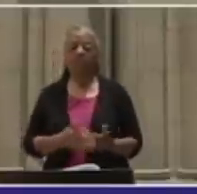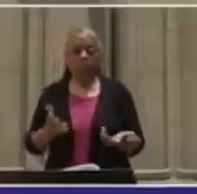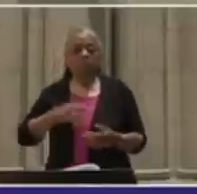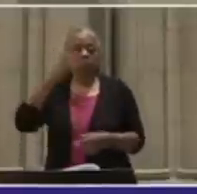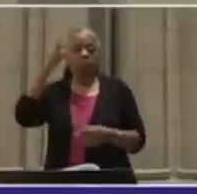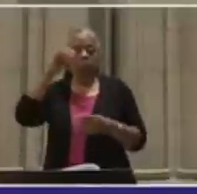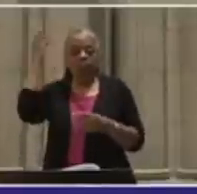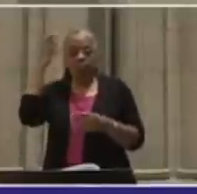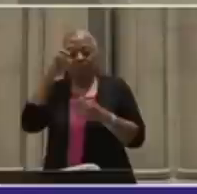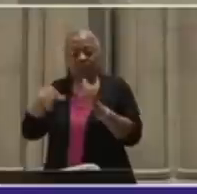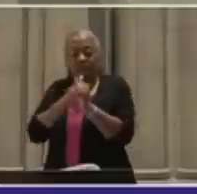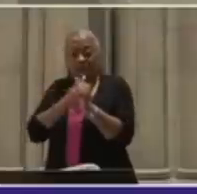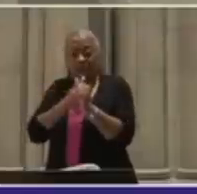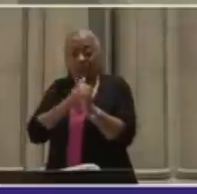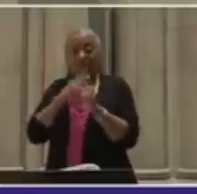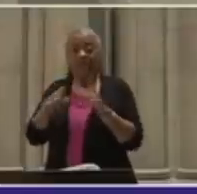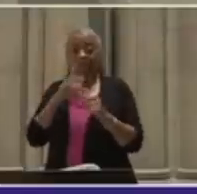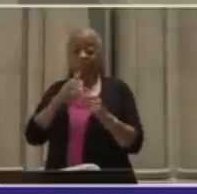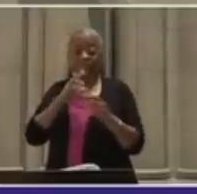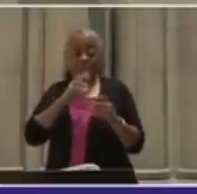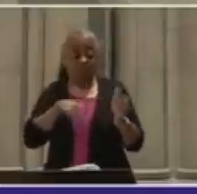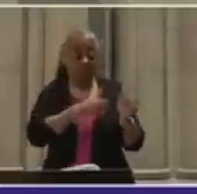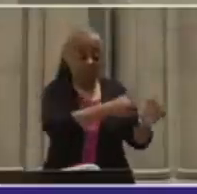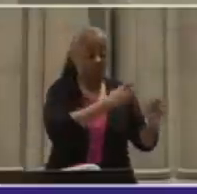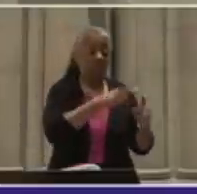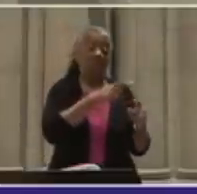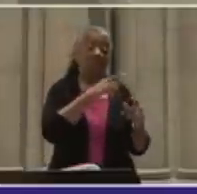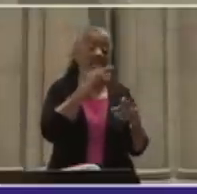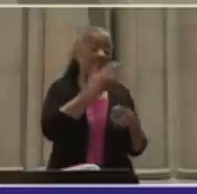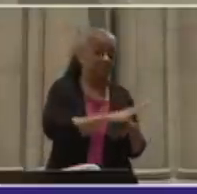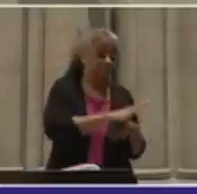is, seek evil and not good, and you will die.